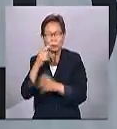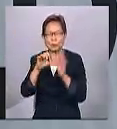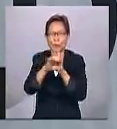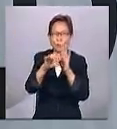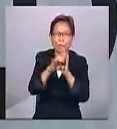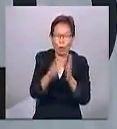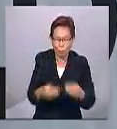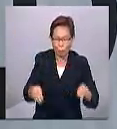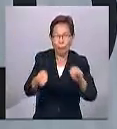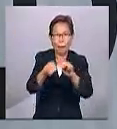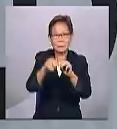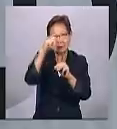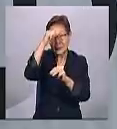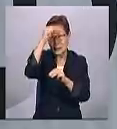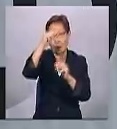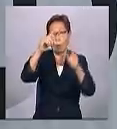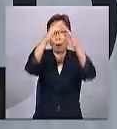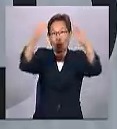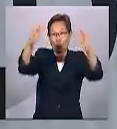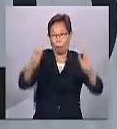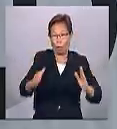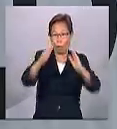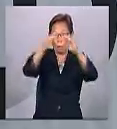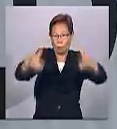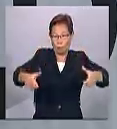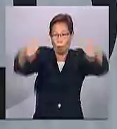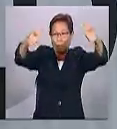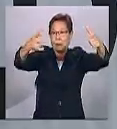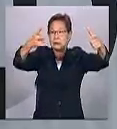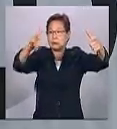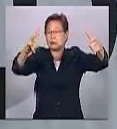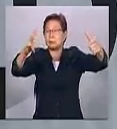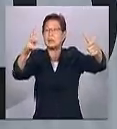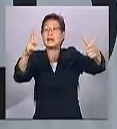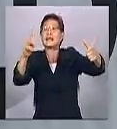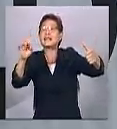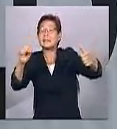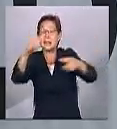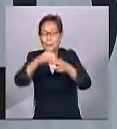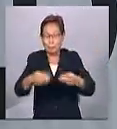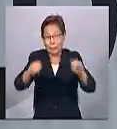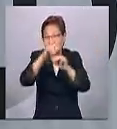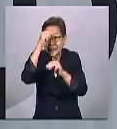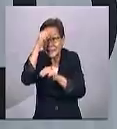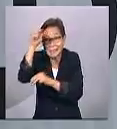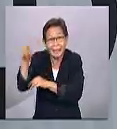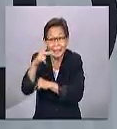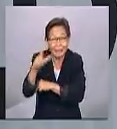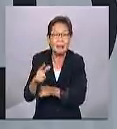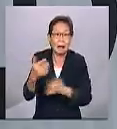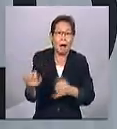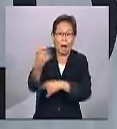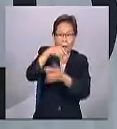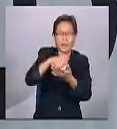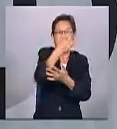Masjid India, so one block, there's actually a positive 17 cases in Masjid India. Today, we have detected another one, 18 cases been